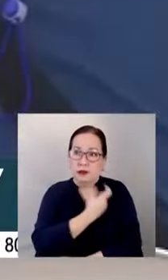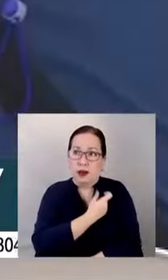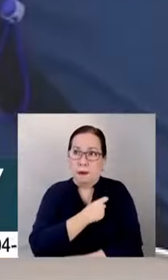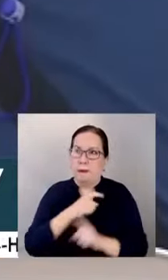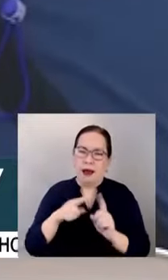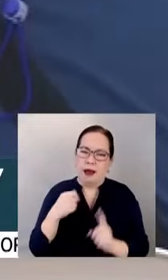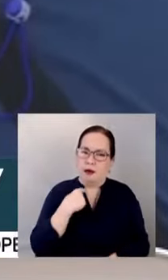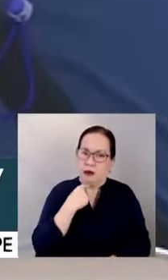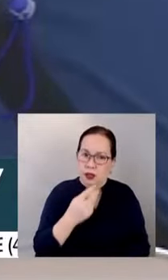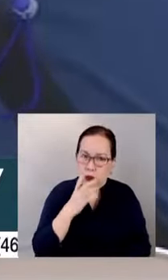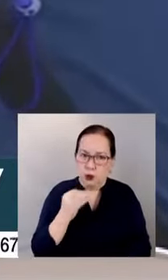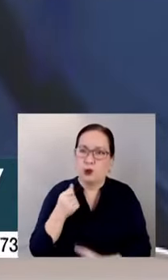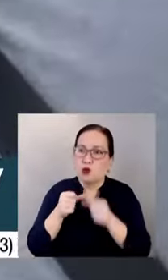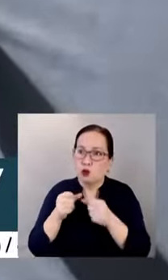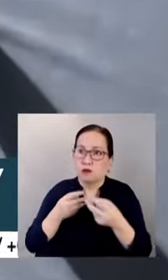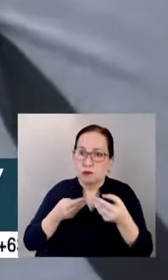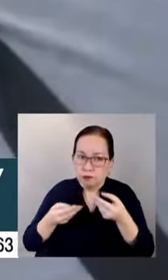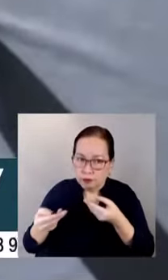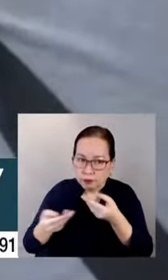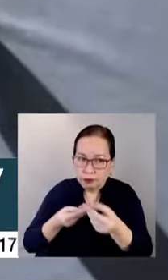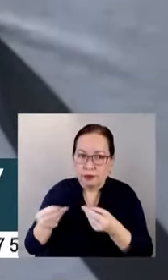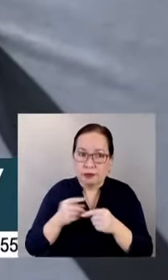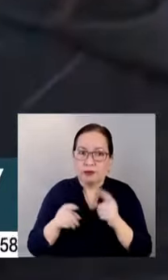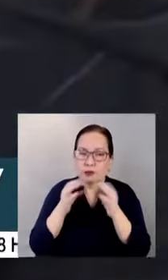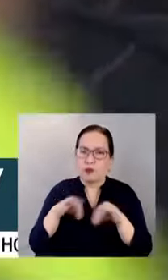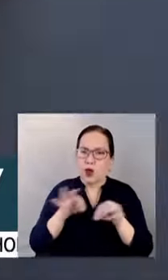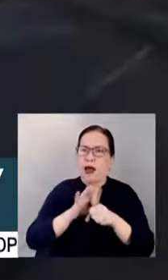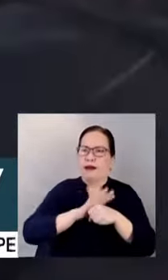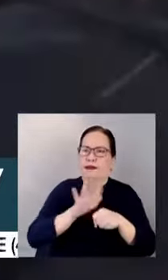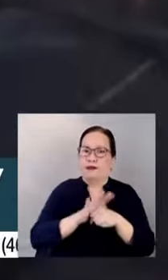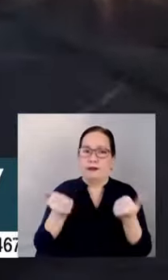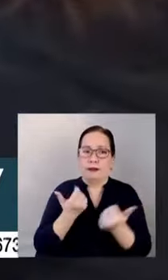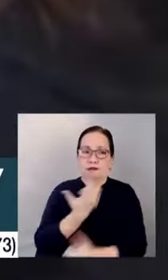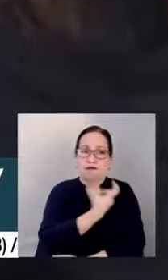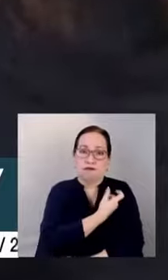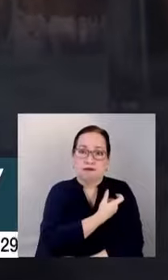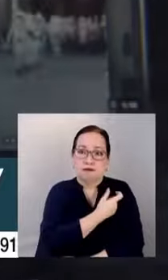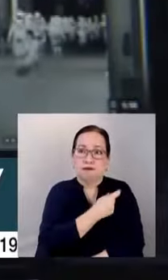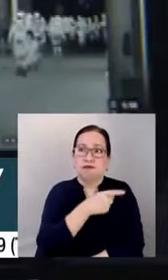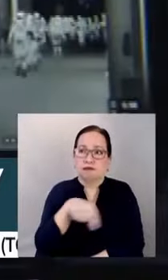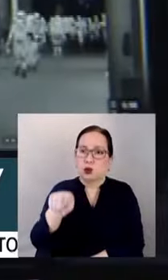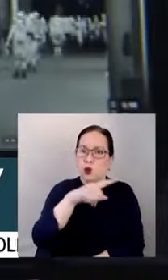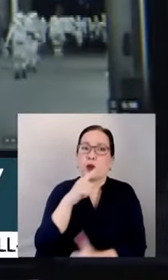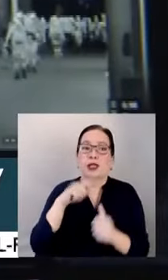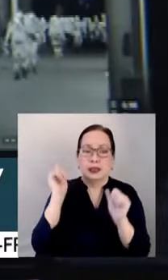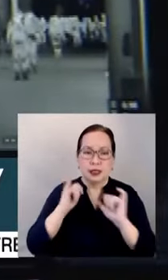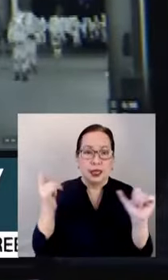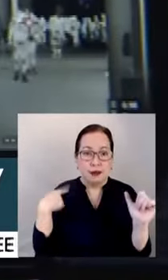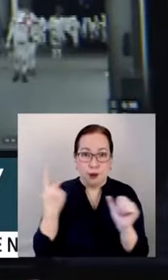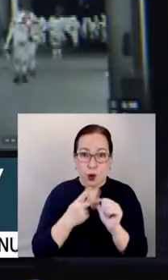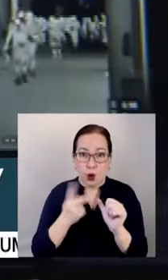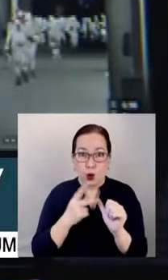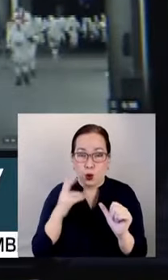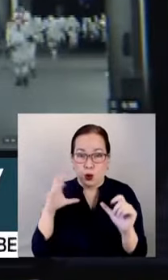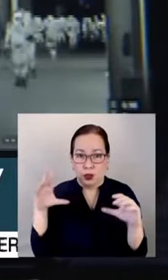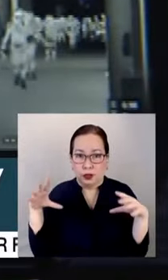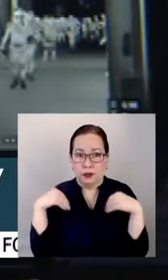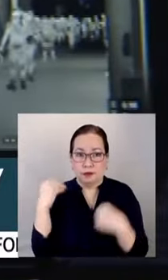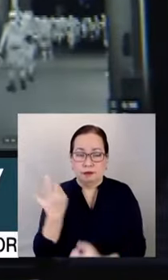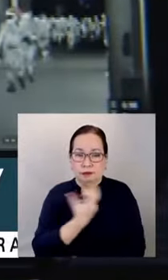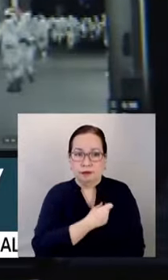ongoing. They assure that the quantity will be enough for those identified to receive them first. Meanwhile, Verhera says that the Bureau